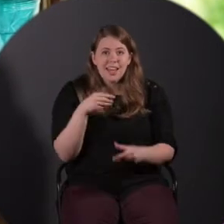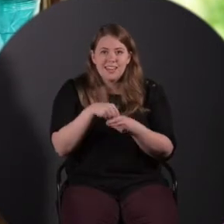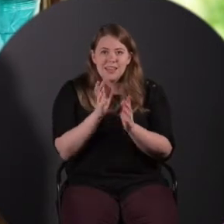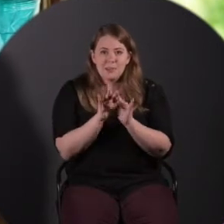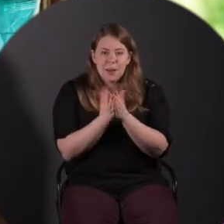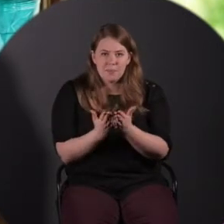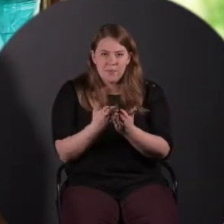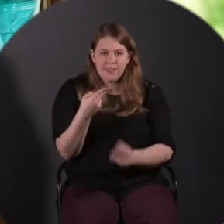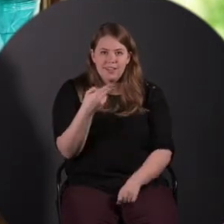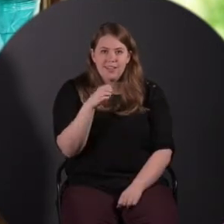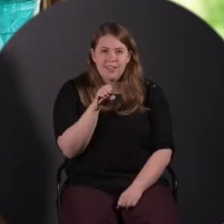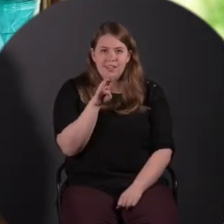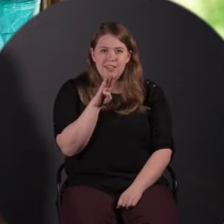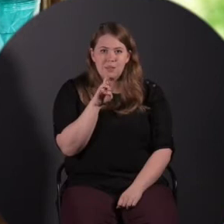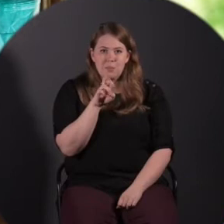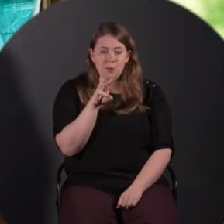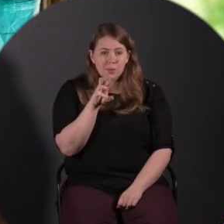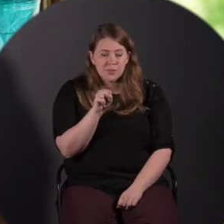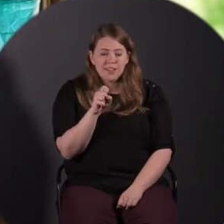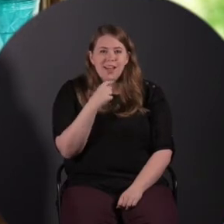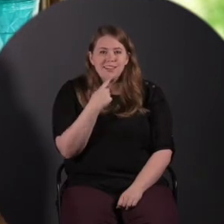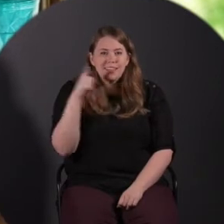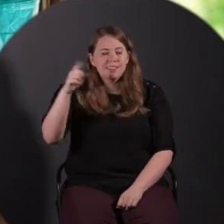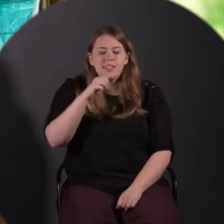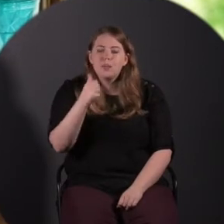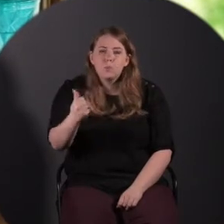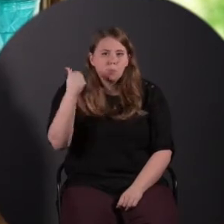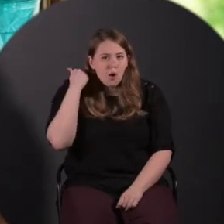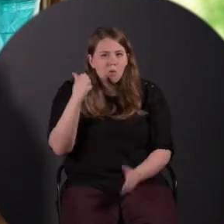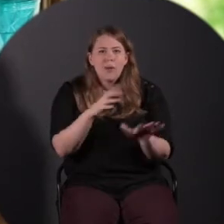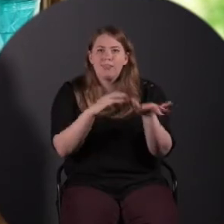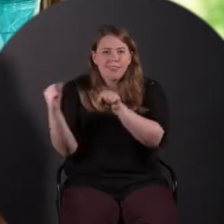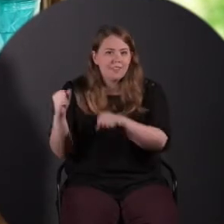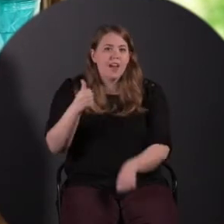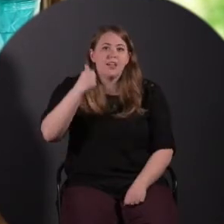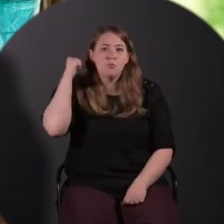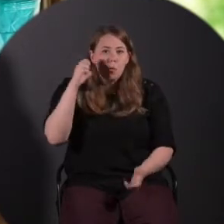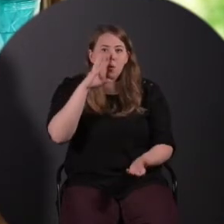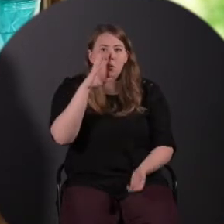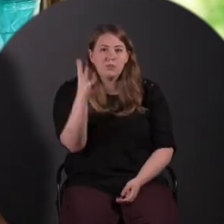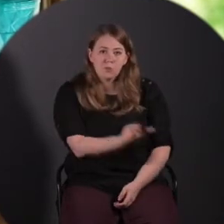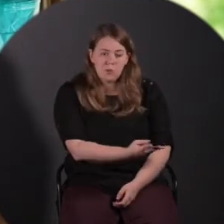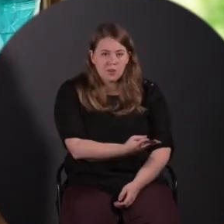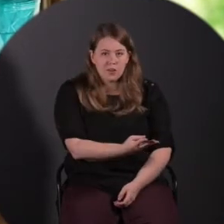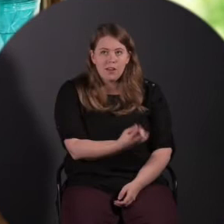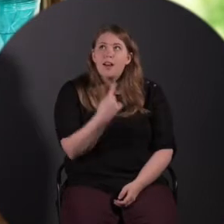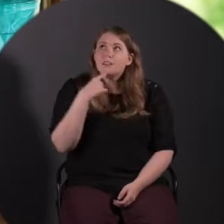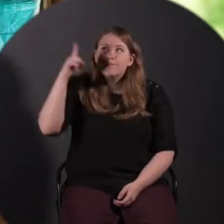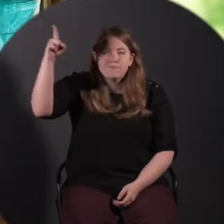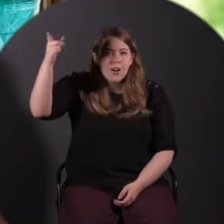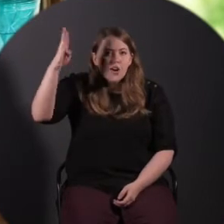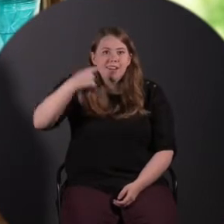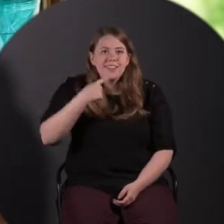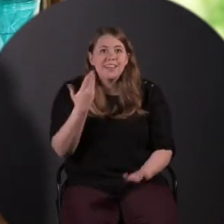Hebrews, and it says, I will never leave you or forsake you. And he says, let's do this together. Let's do this together.